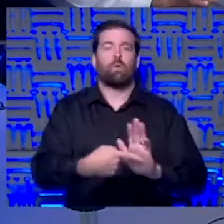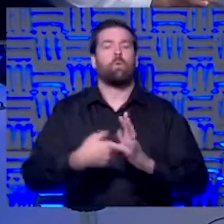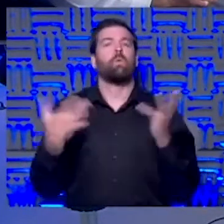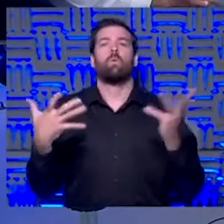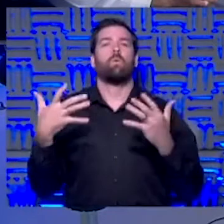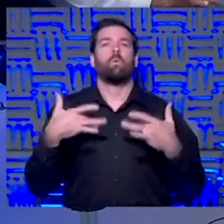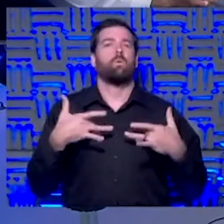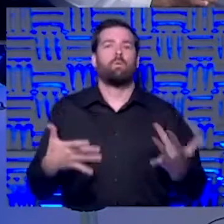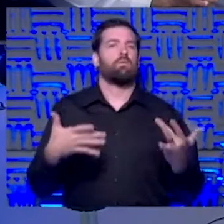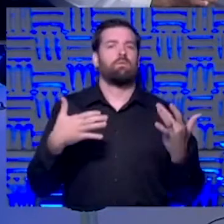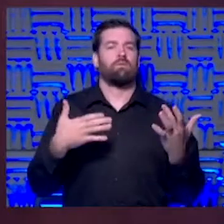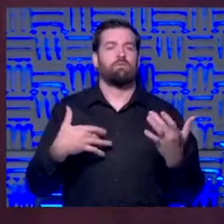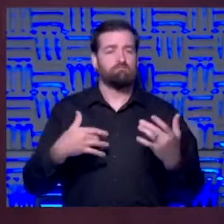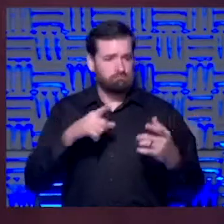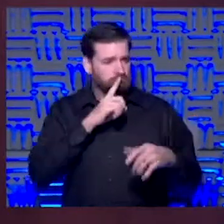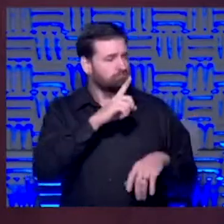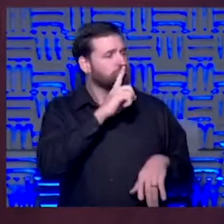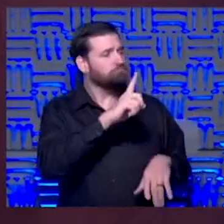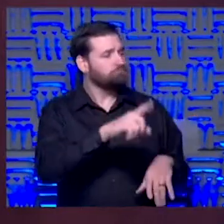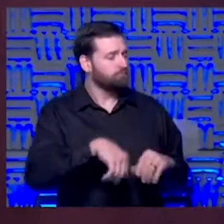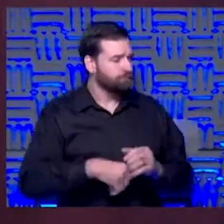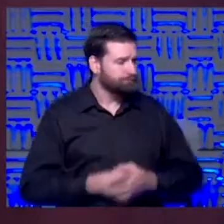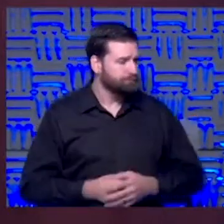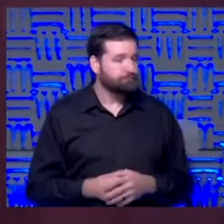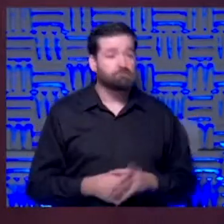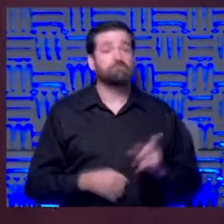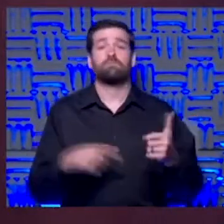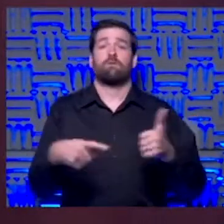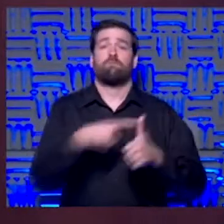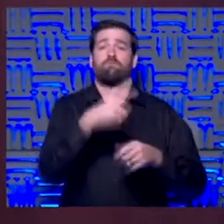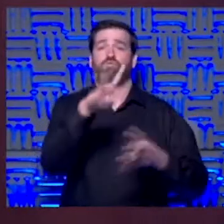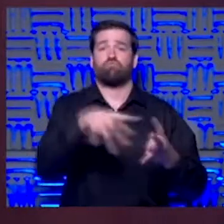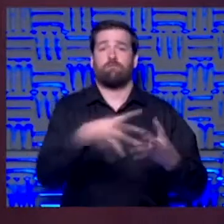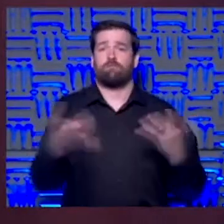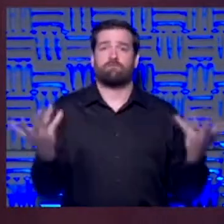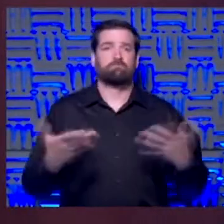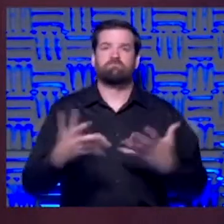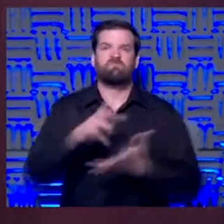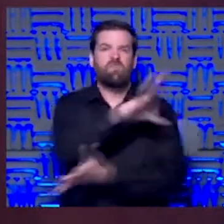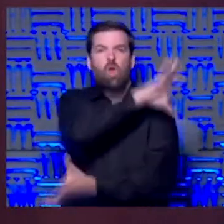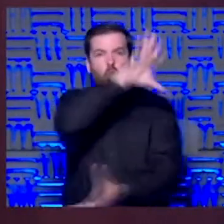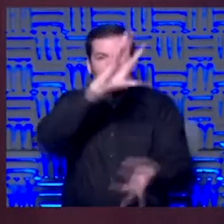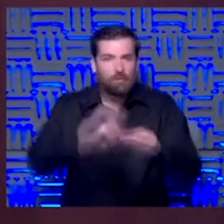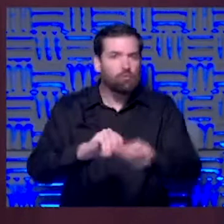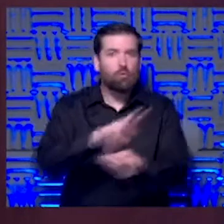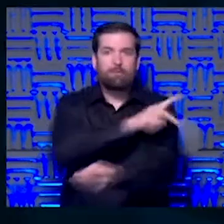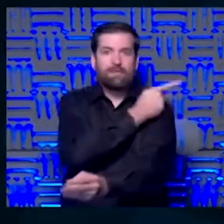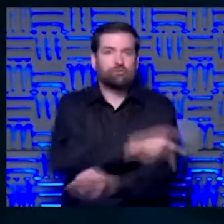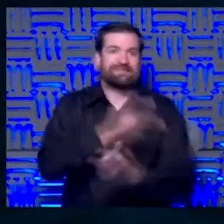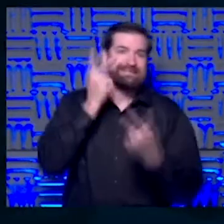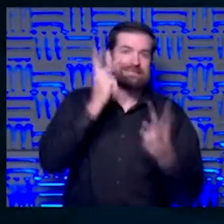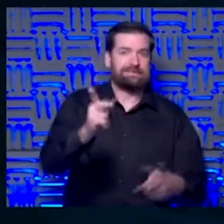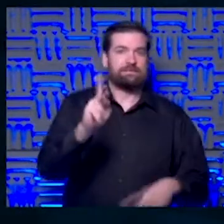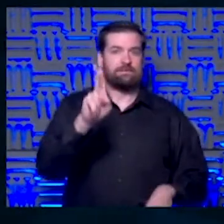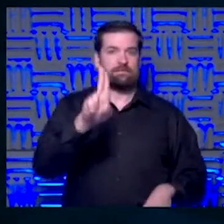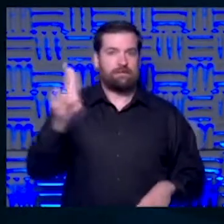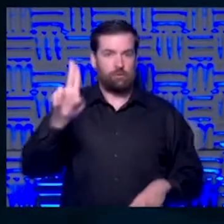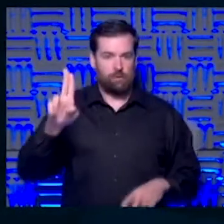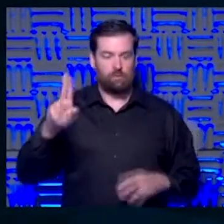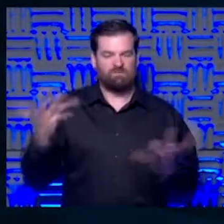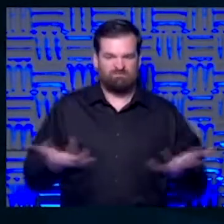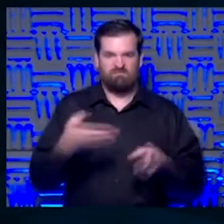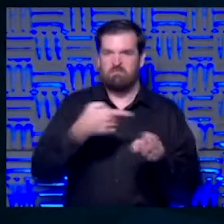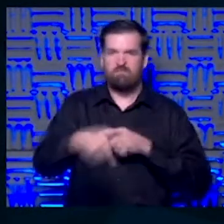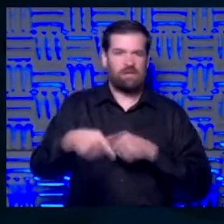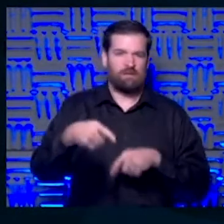trends are. Could you help walk us through that? Yeah, absolutely. So this first graph here is the total patients seen at the University of Kansas Health System here on the main